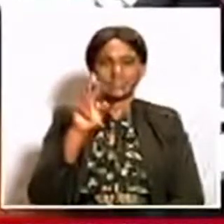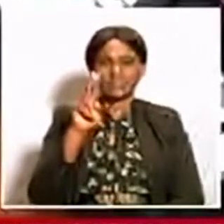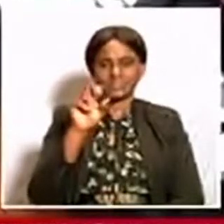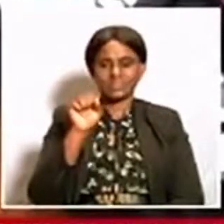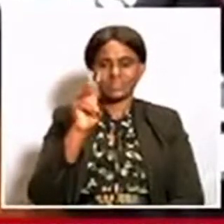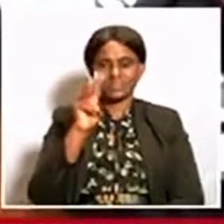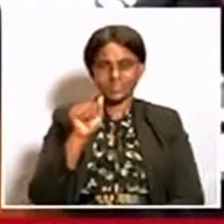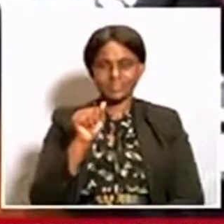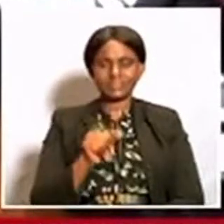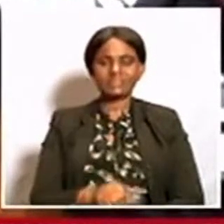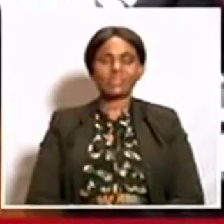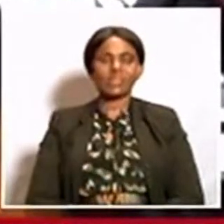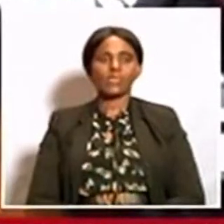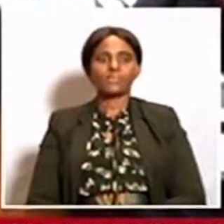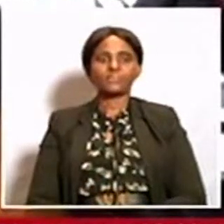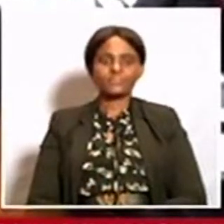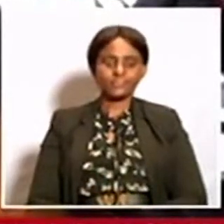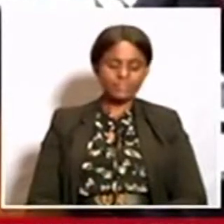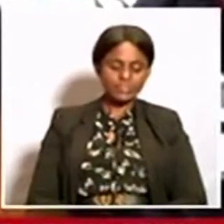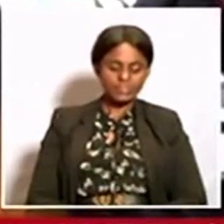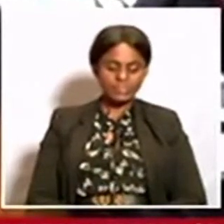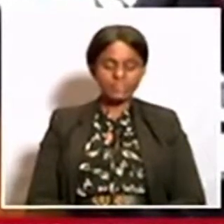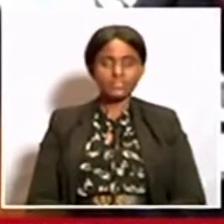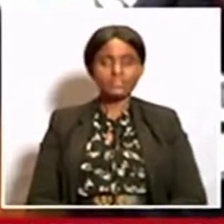Chair, on the same,